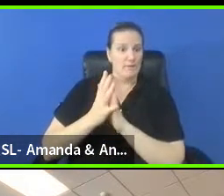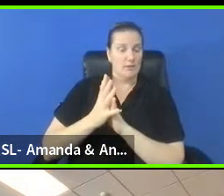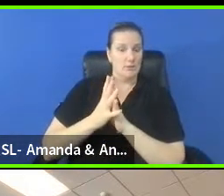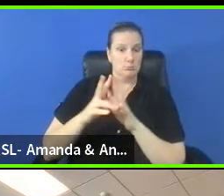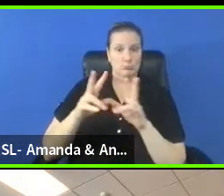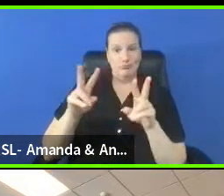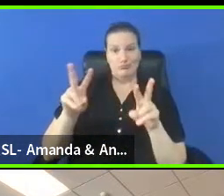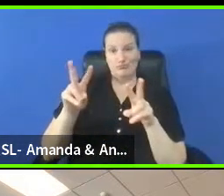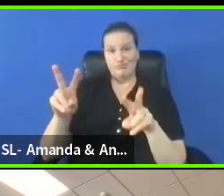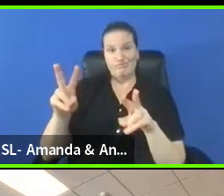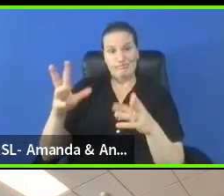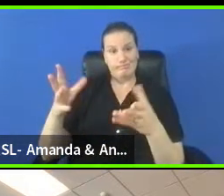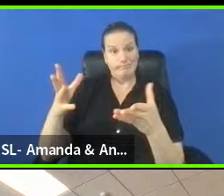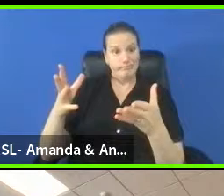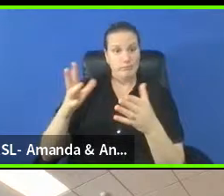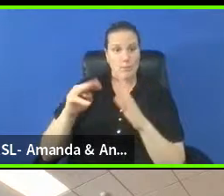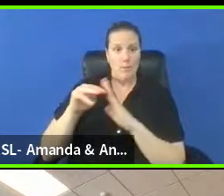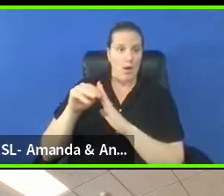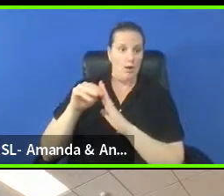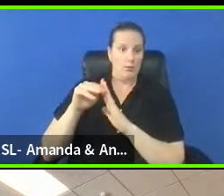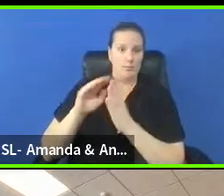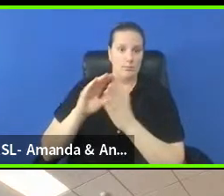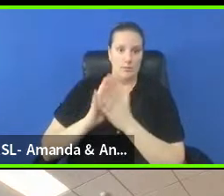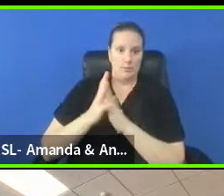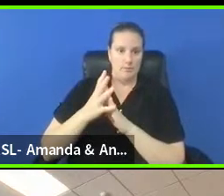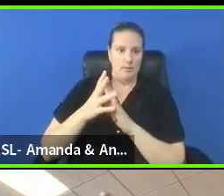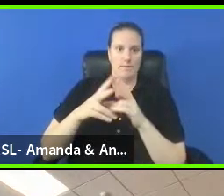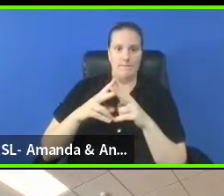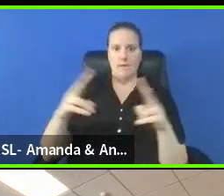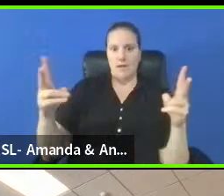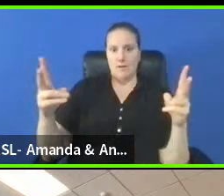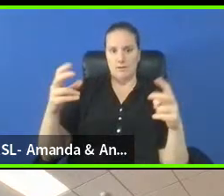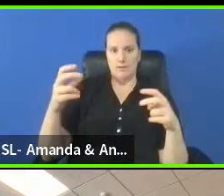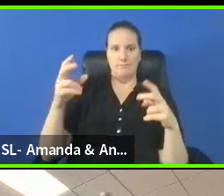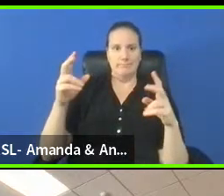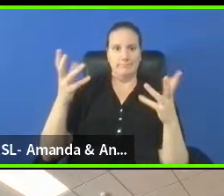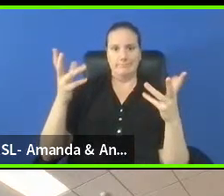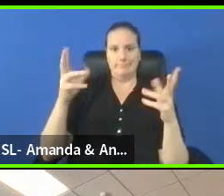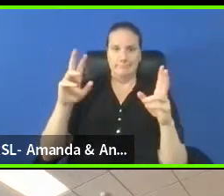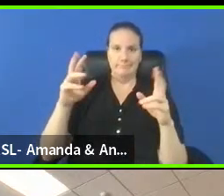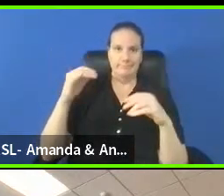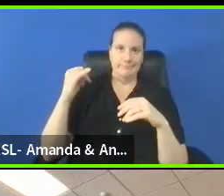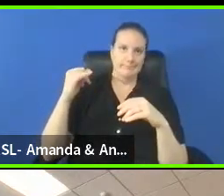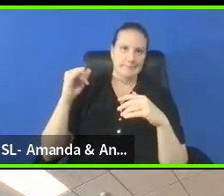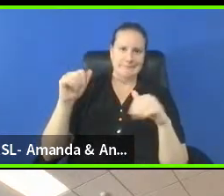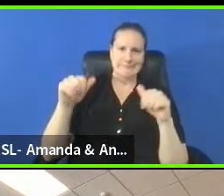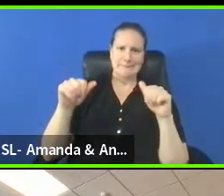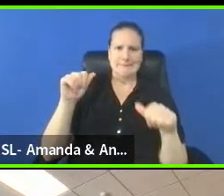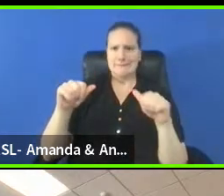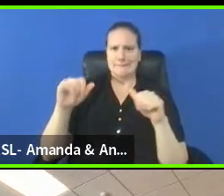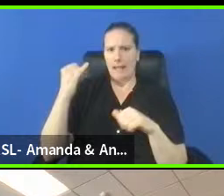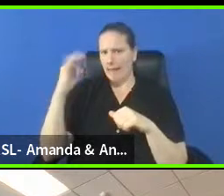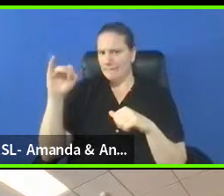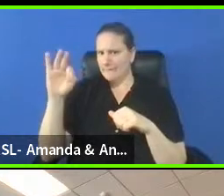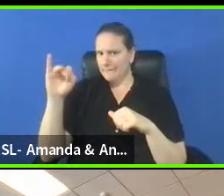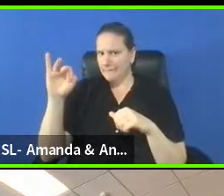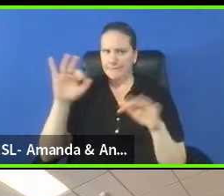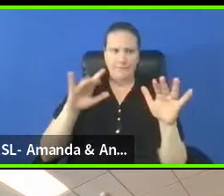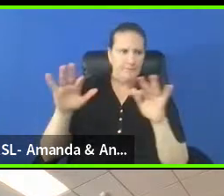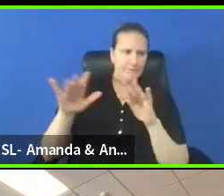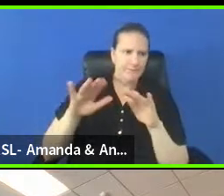projections and modeling becomes very, very iffy. So you choose